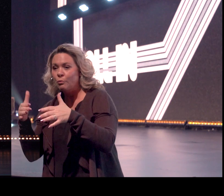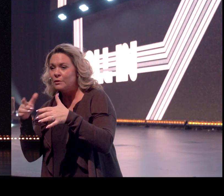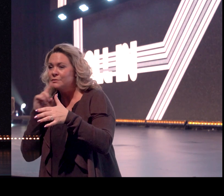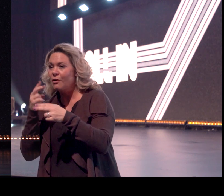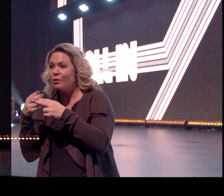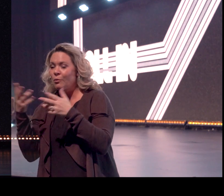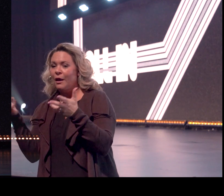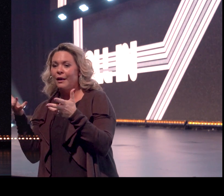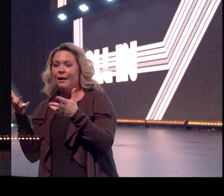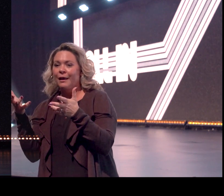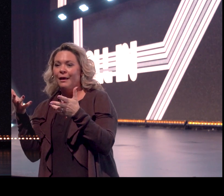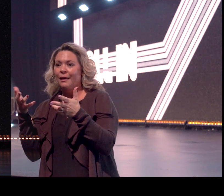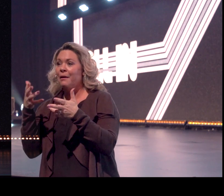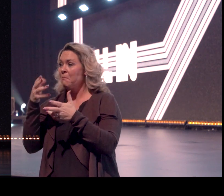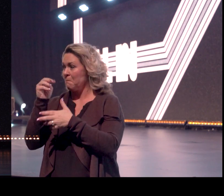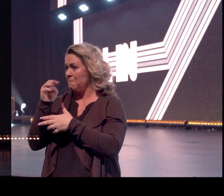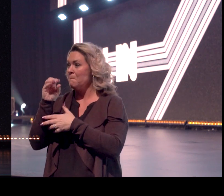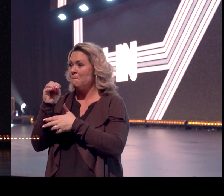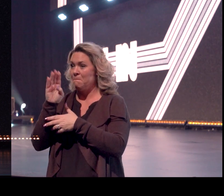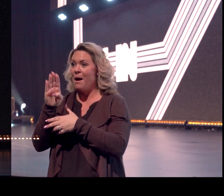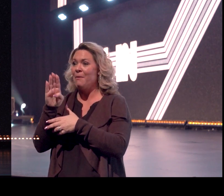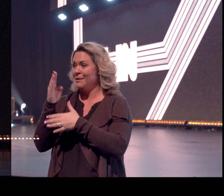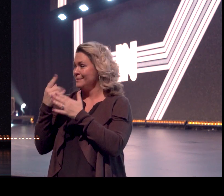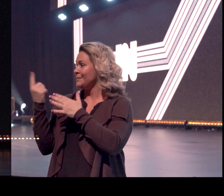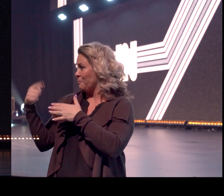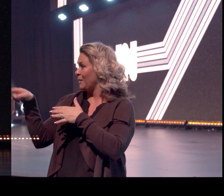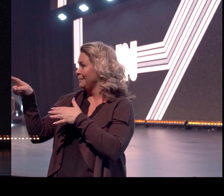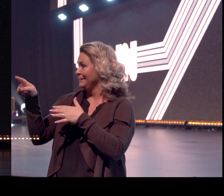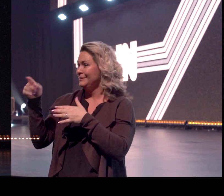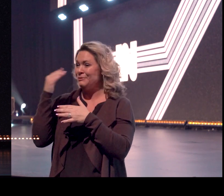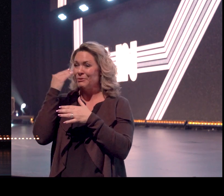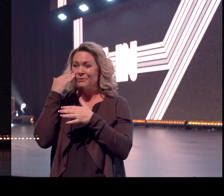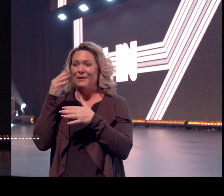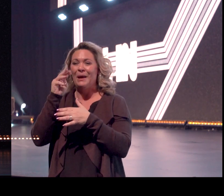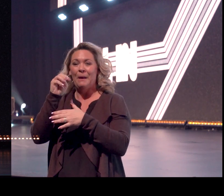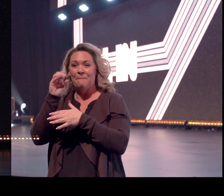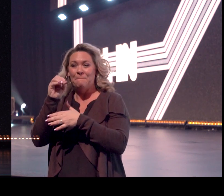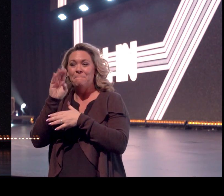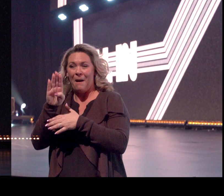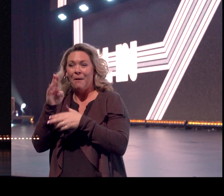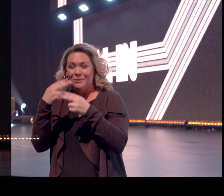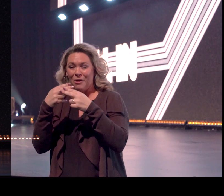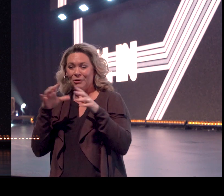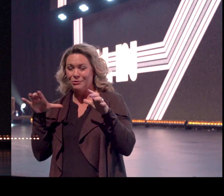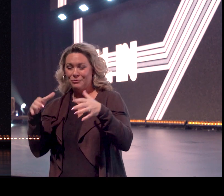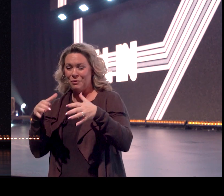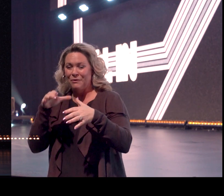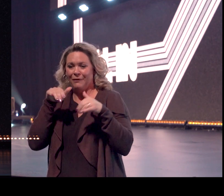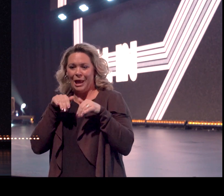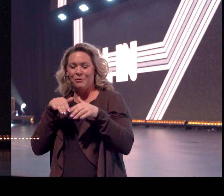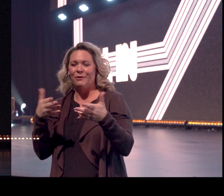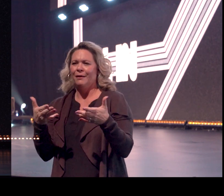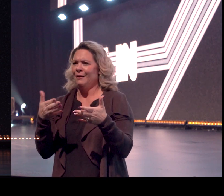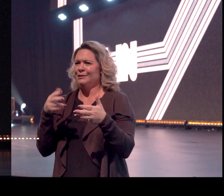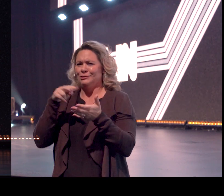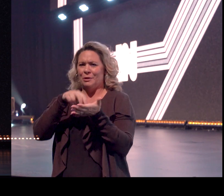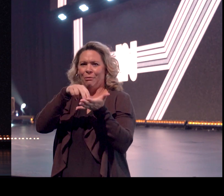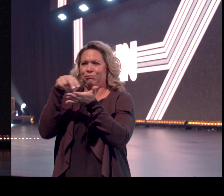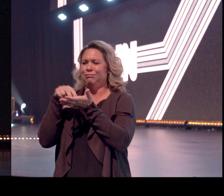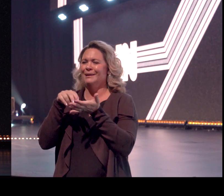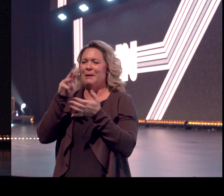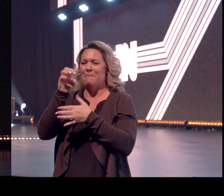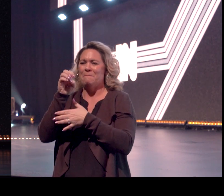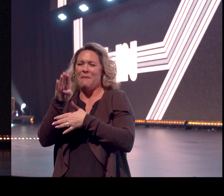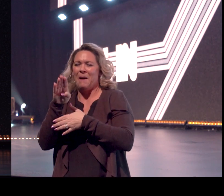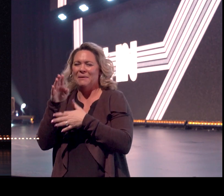what a group of kangaroos is called? It's actually called a mob. Someone got it, right? Isn't that funny? It's a mob mentality. A bunch of